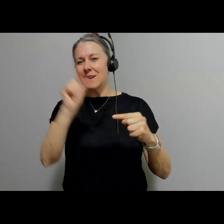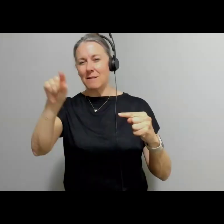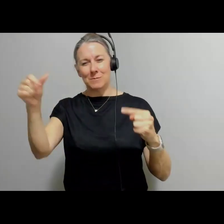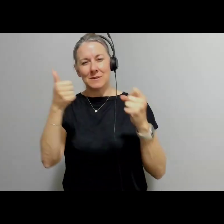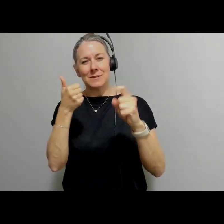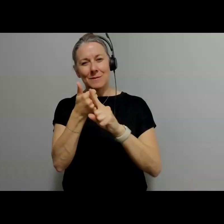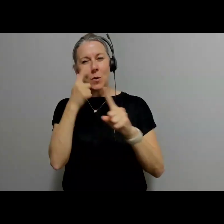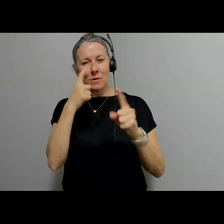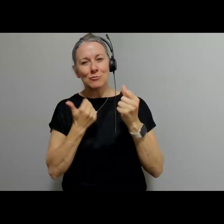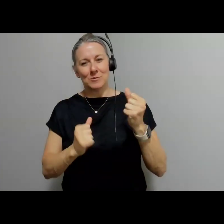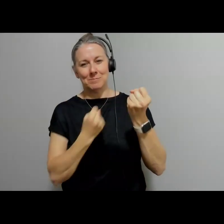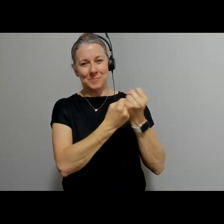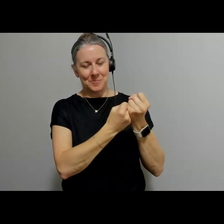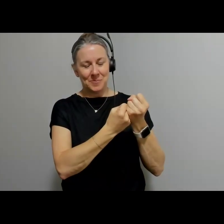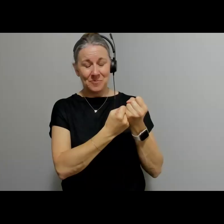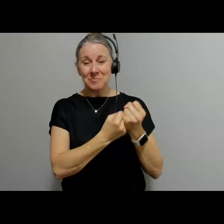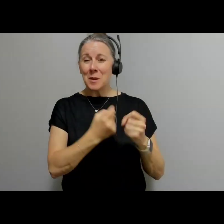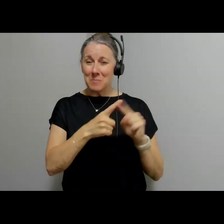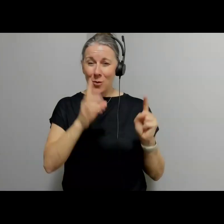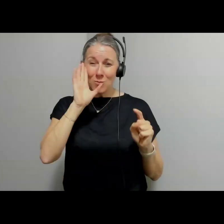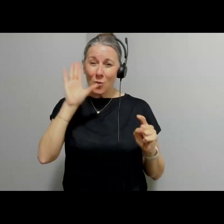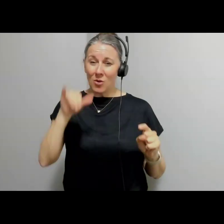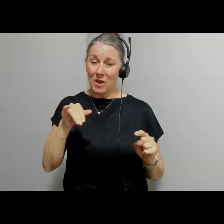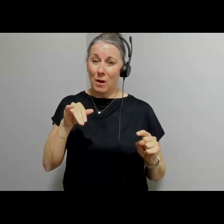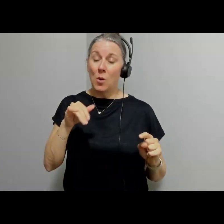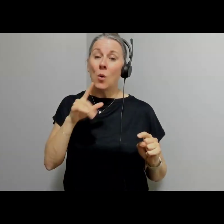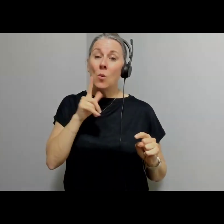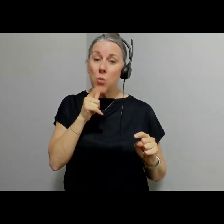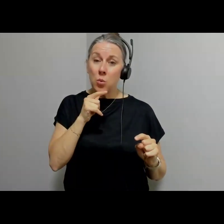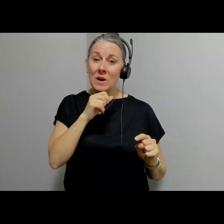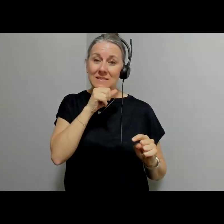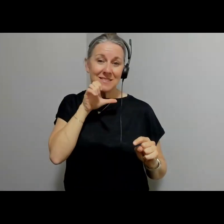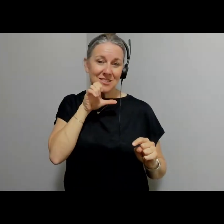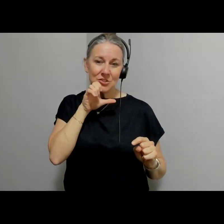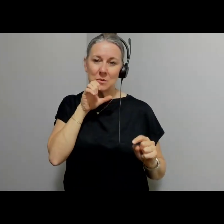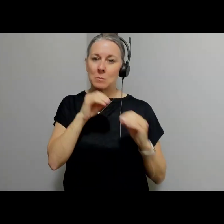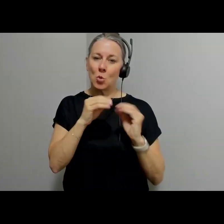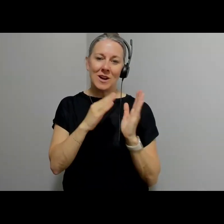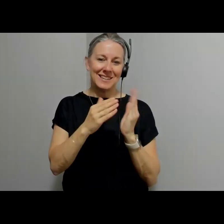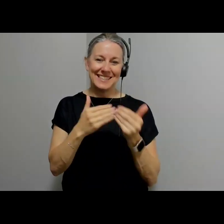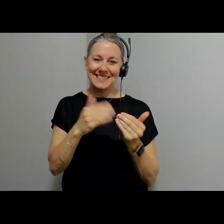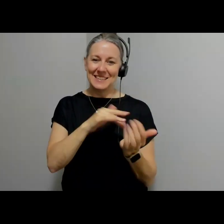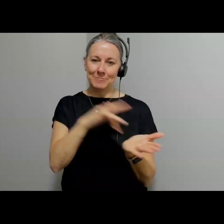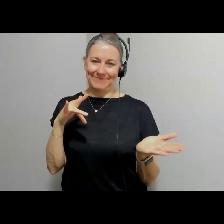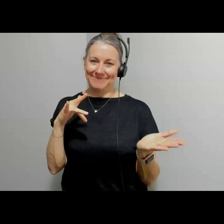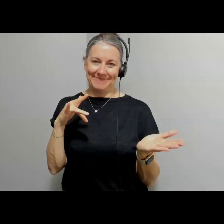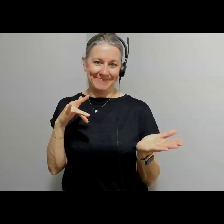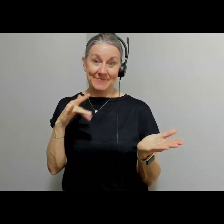older people can be especially vulnerable, particularly when the abuse comes from someone they